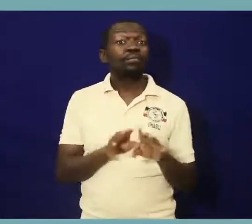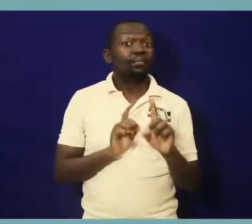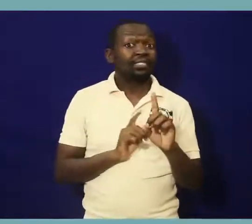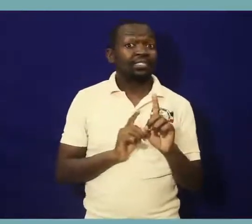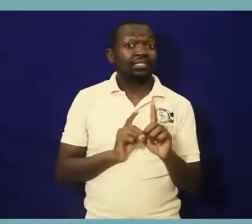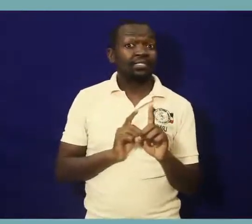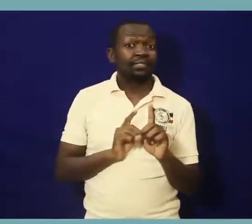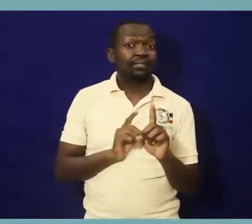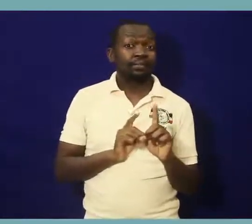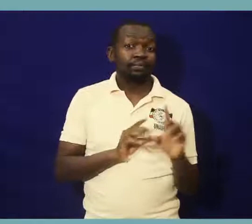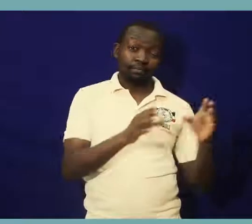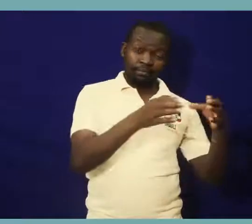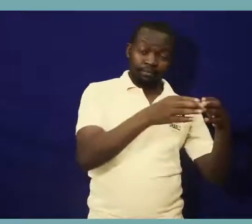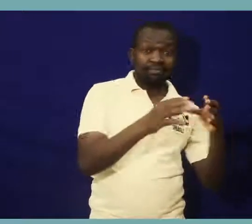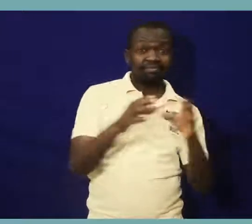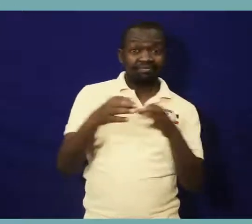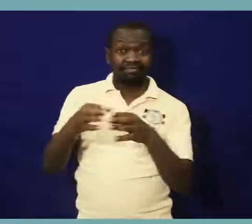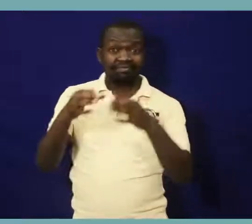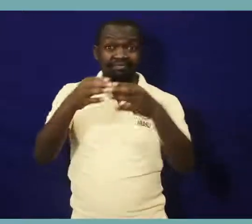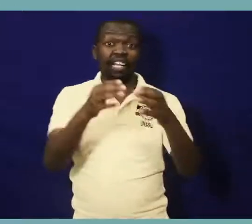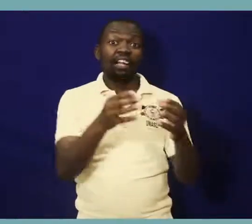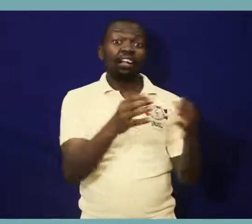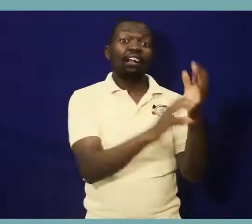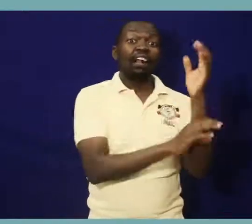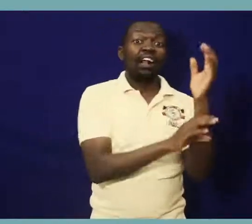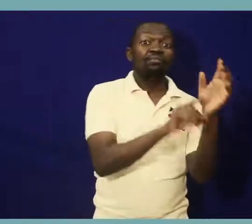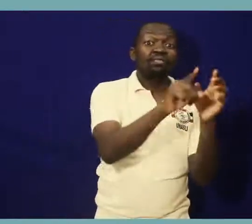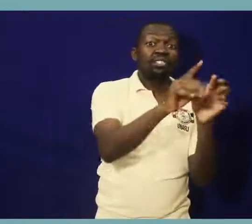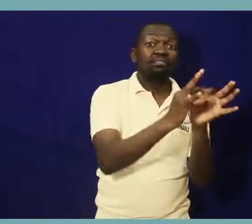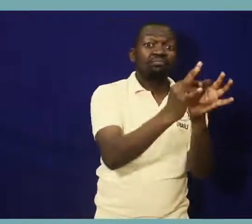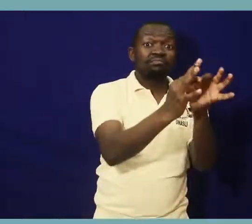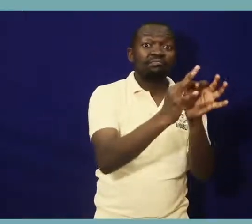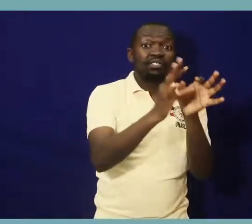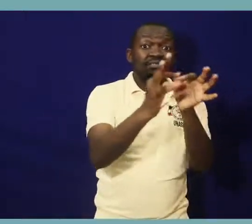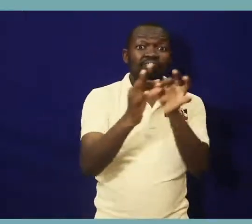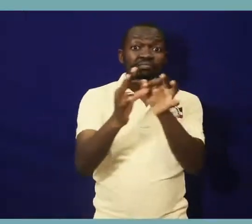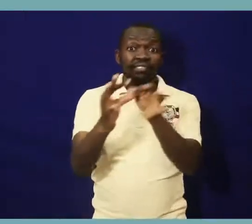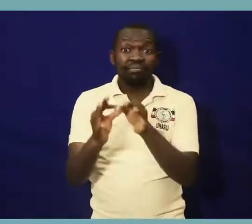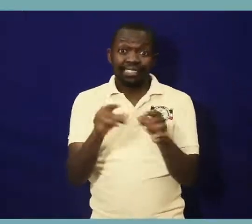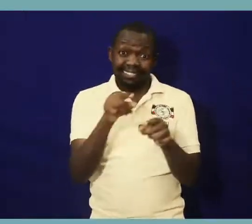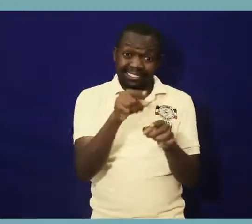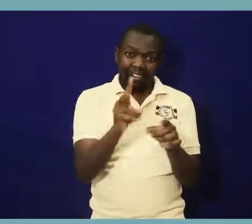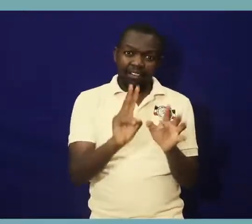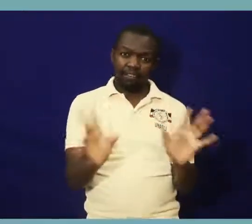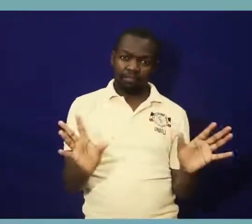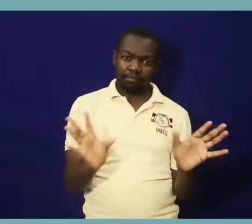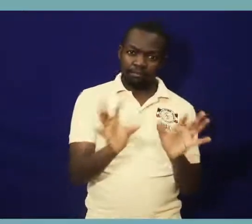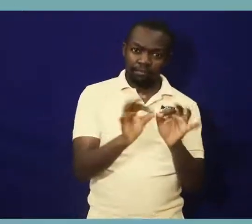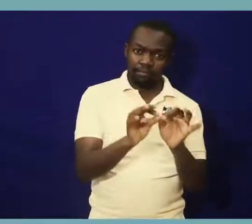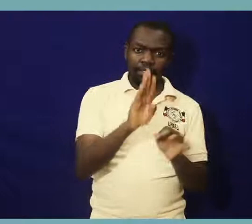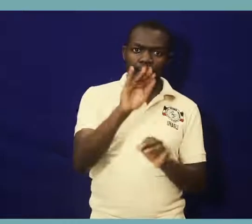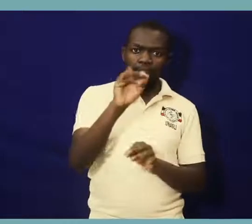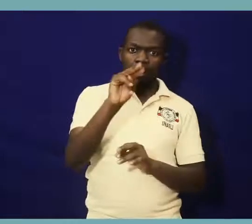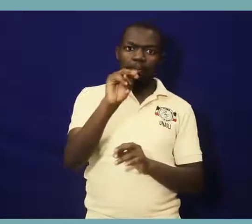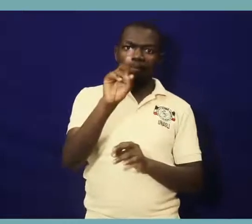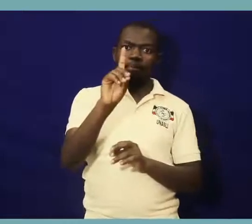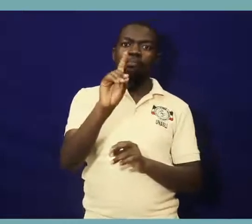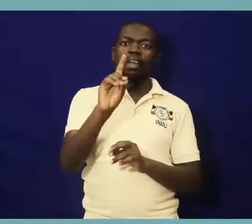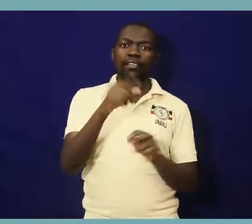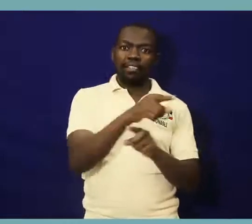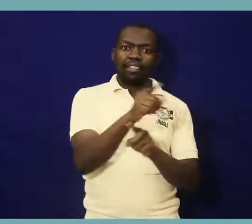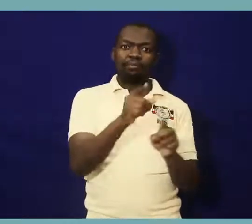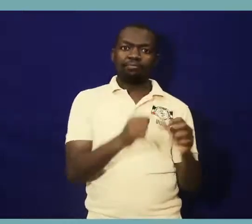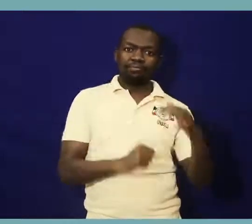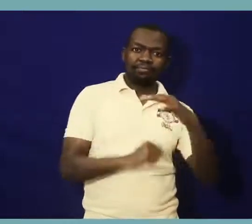between countries. These were agreements that would bind them to support each other.